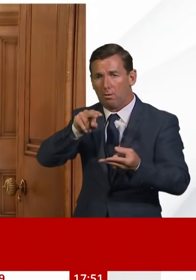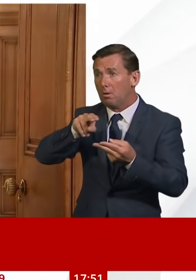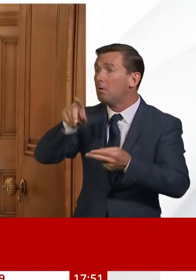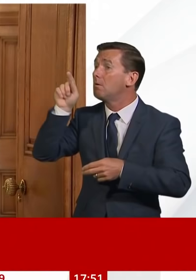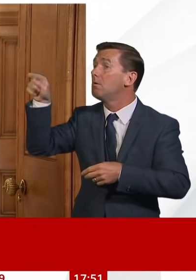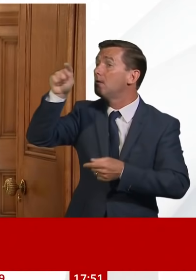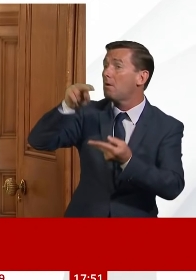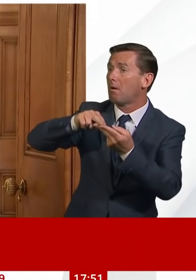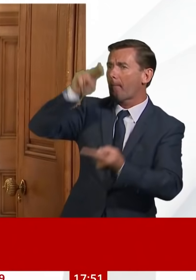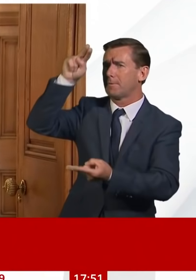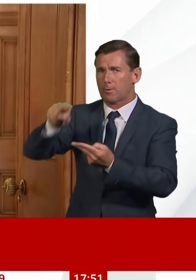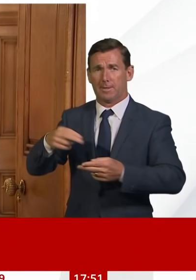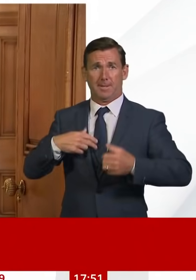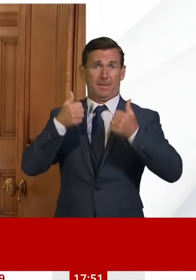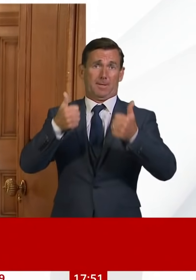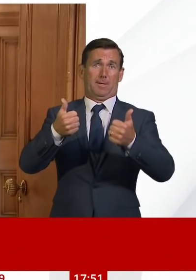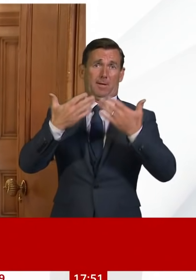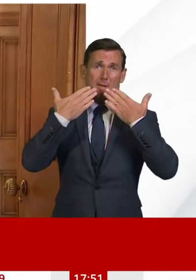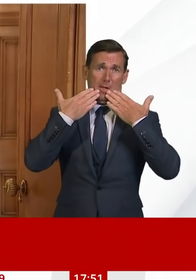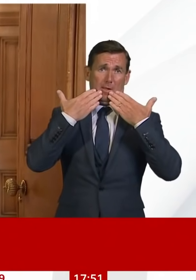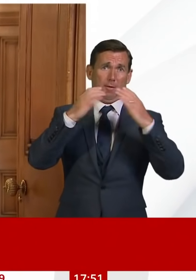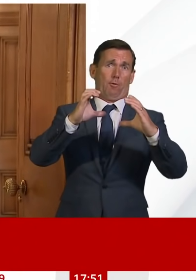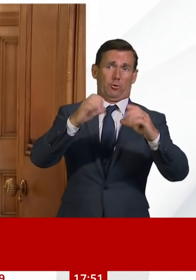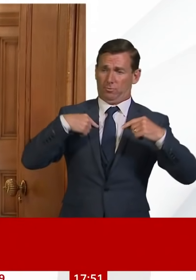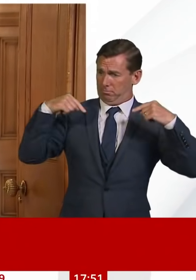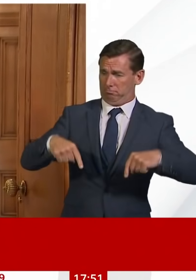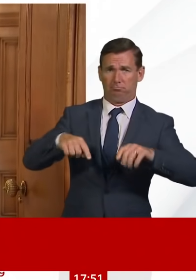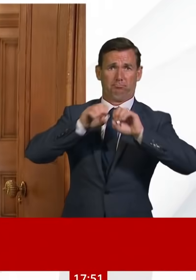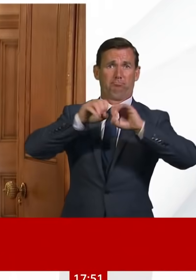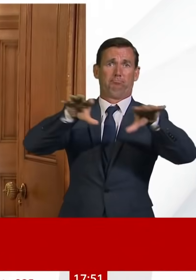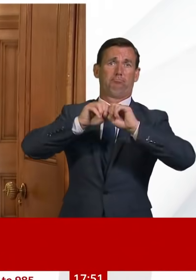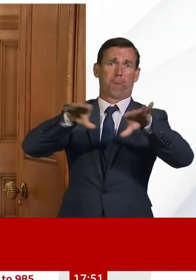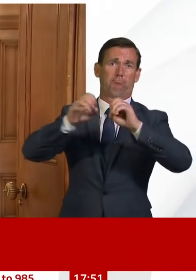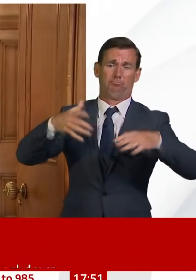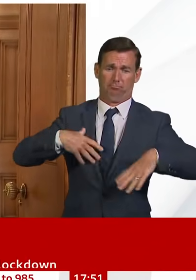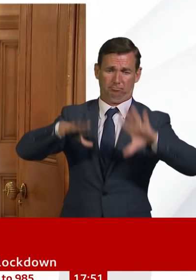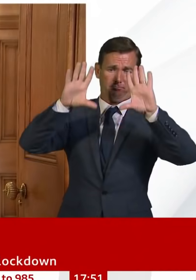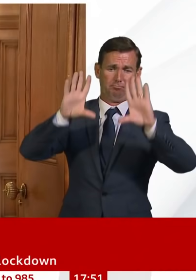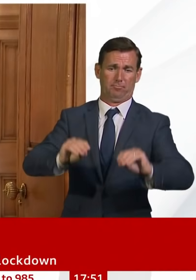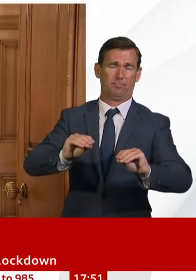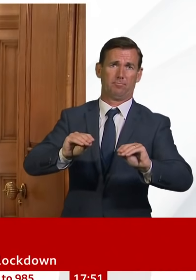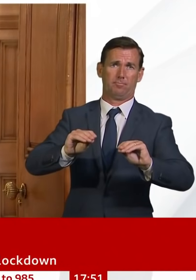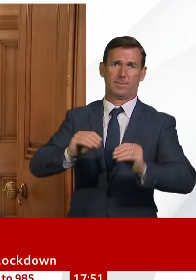as a country. Okay, thank you very much indeed. That concludes today's Downing Street